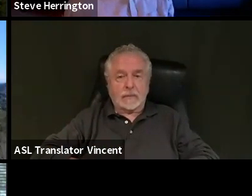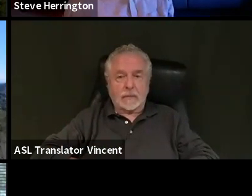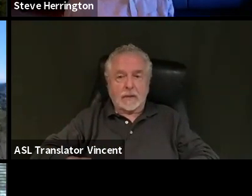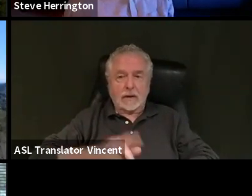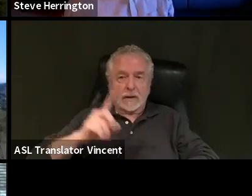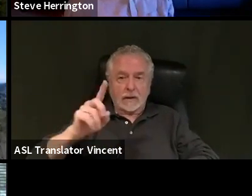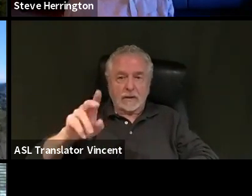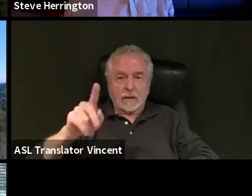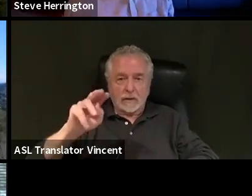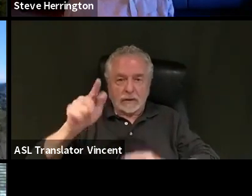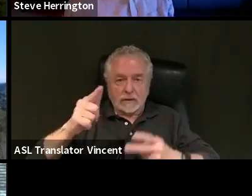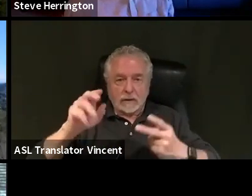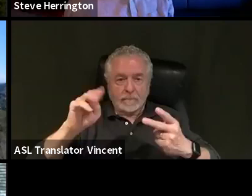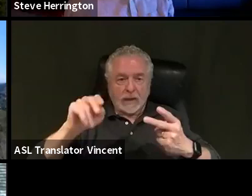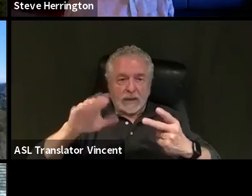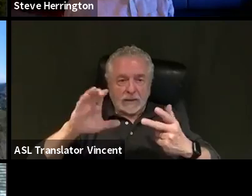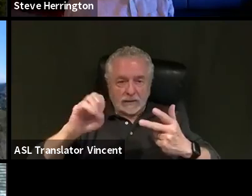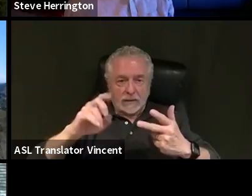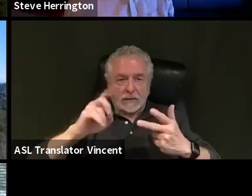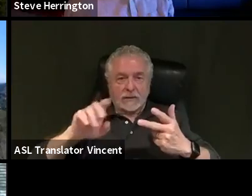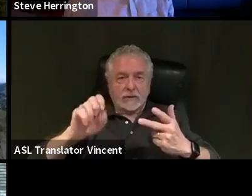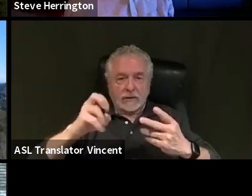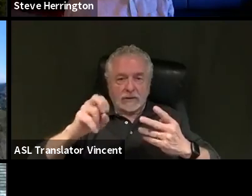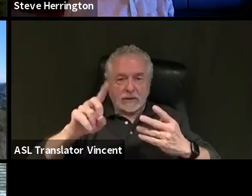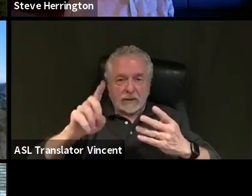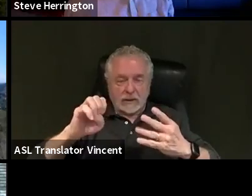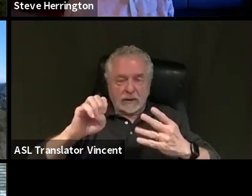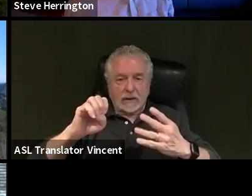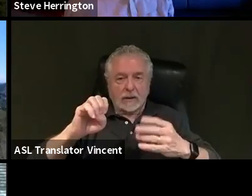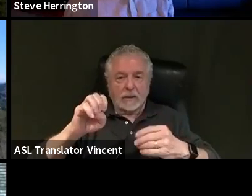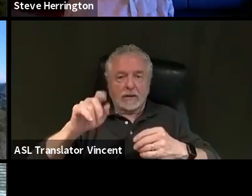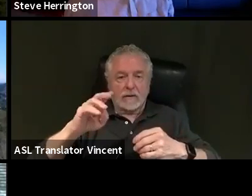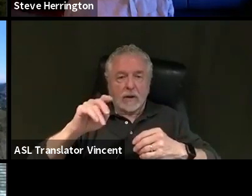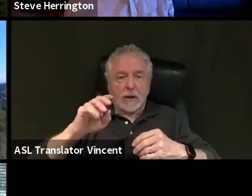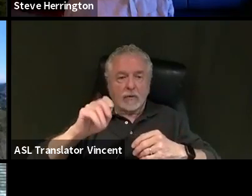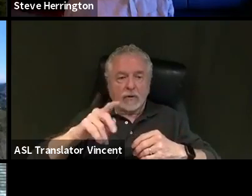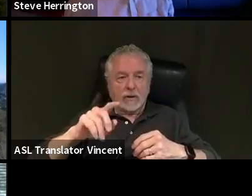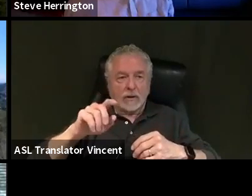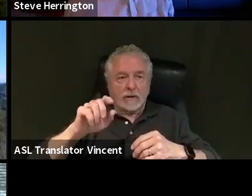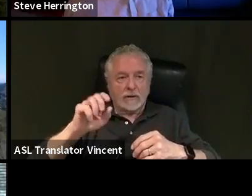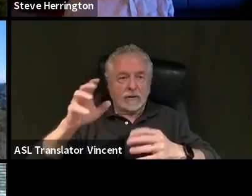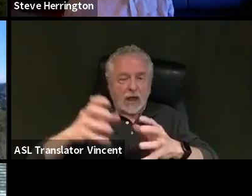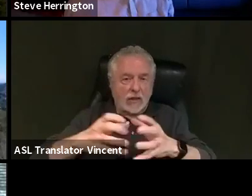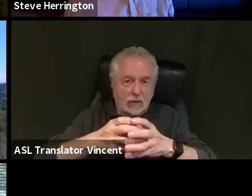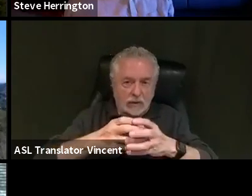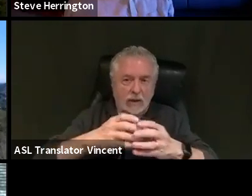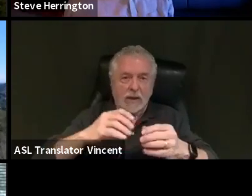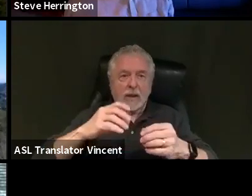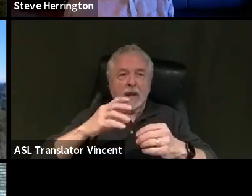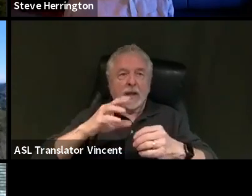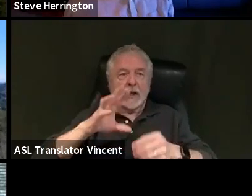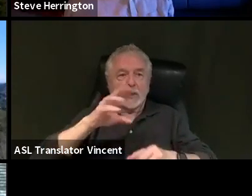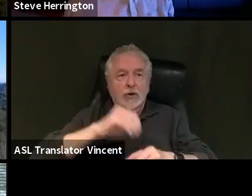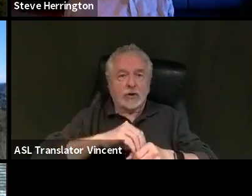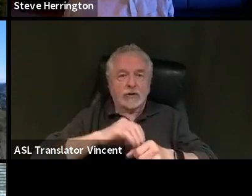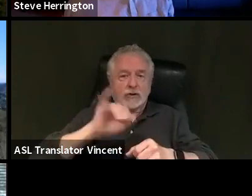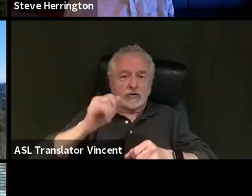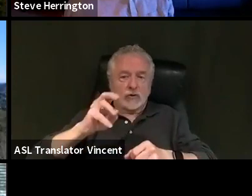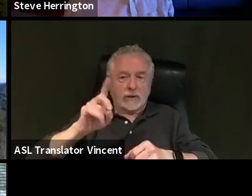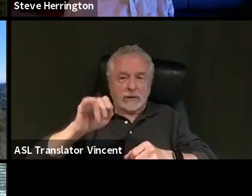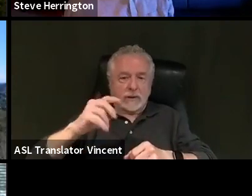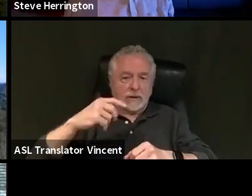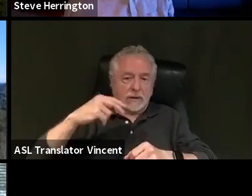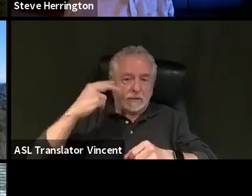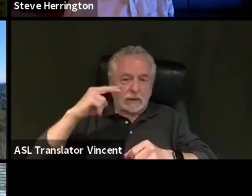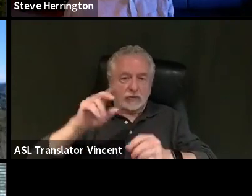Dr. Harrington, Dr. Mace, Dr. Shende, Dr. Presank, the crew who helped put this together, including Jordy, our